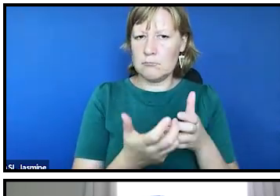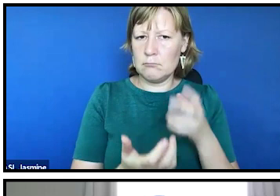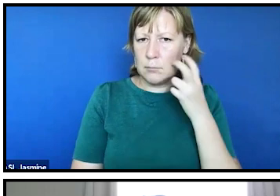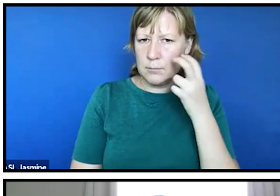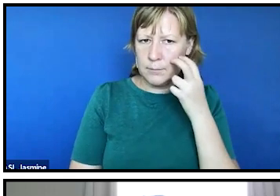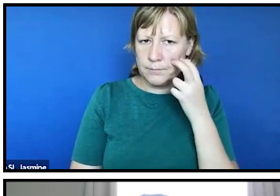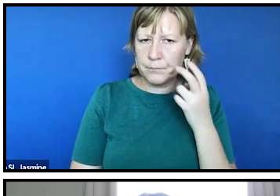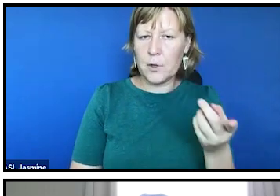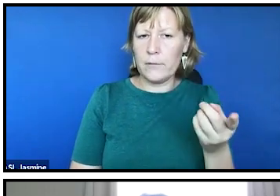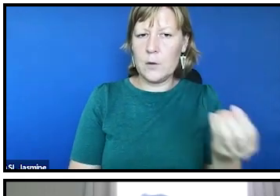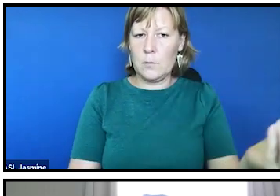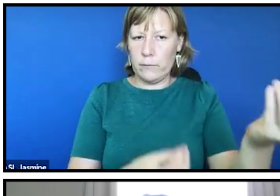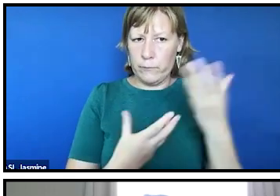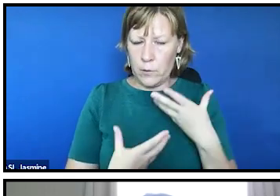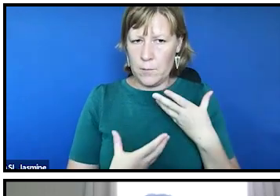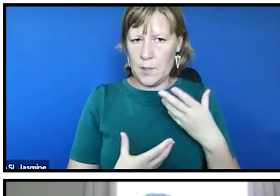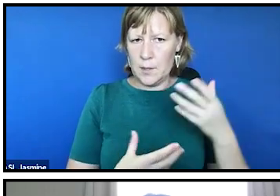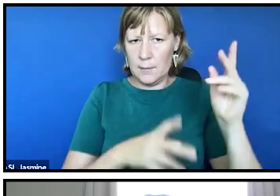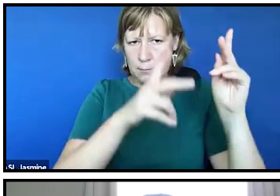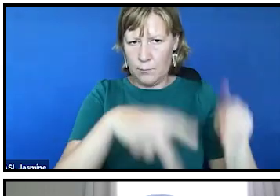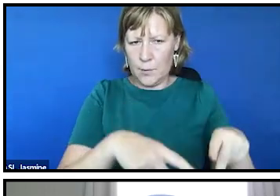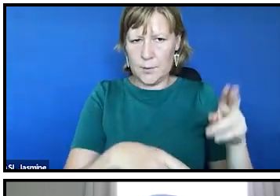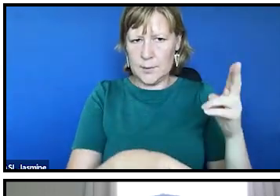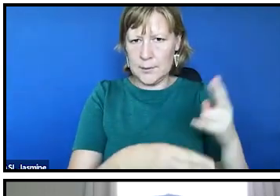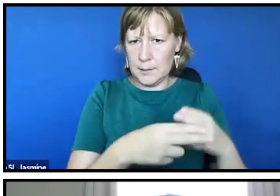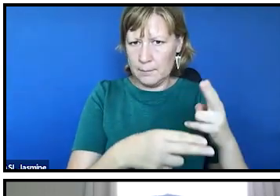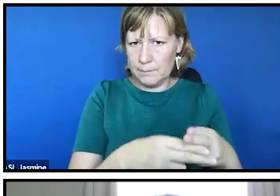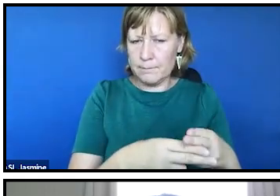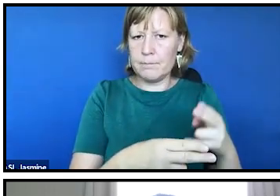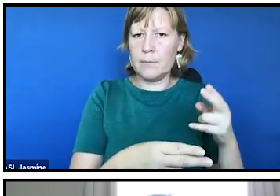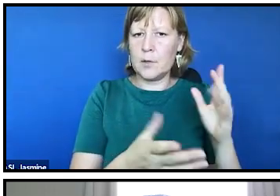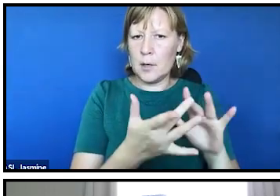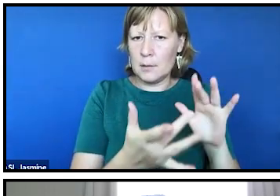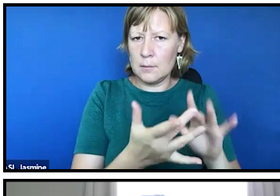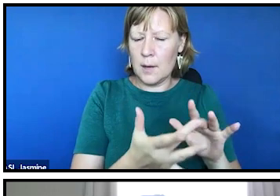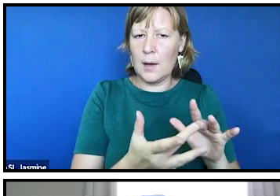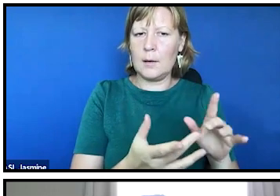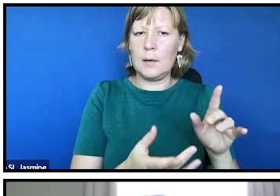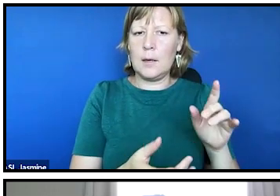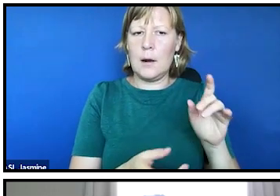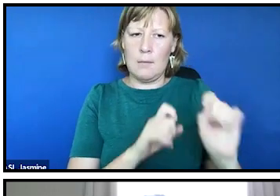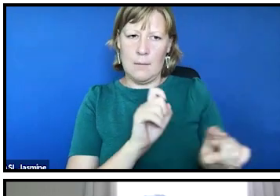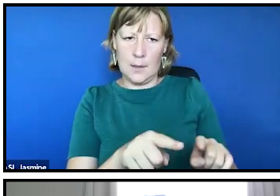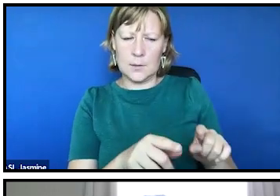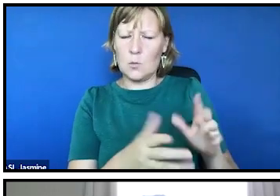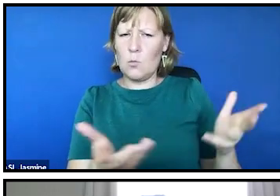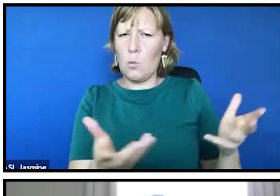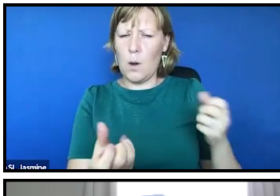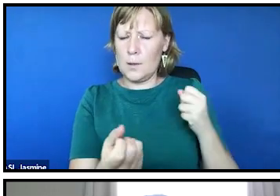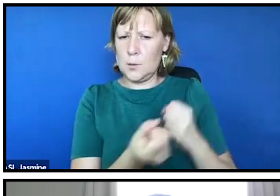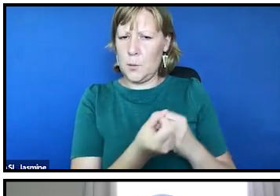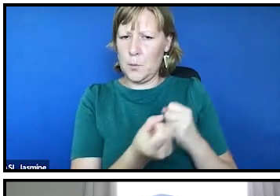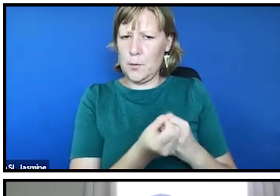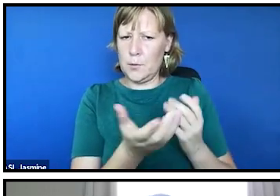person's information and get back to them about like what types of supports and services they're looking for, we